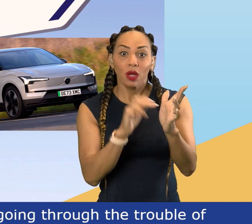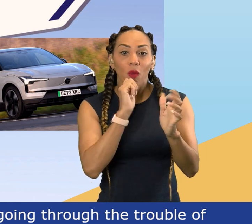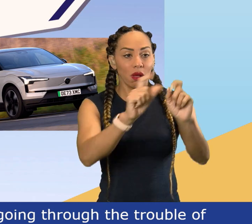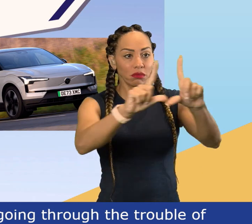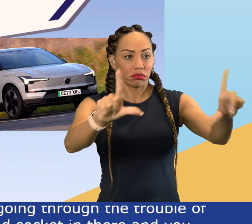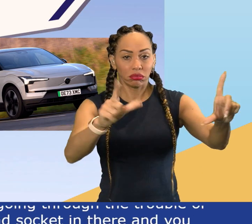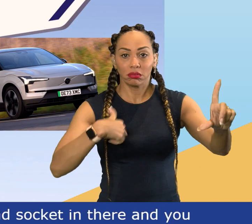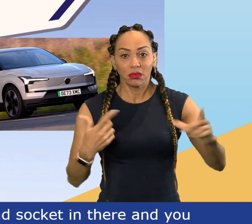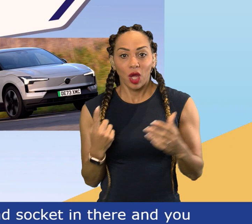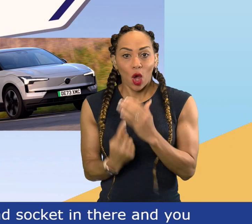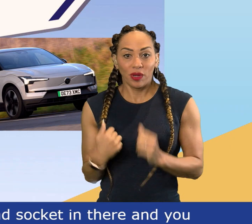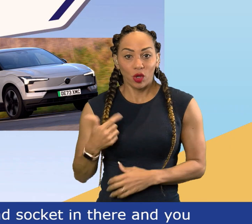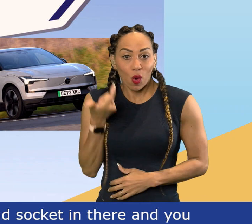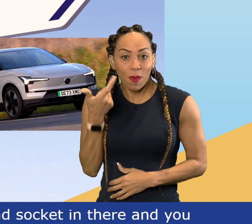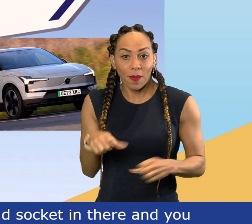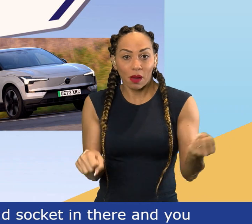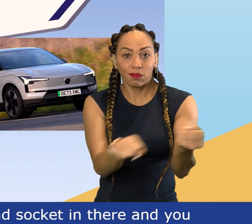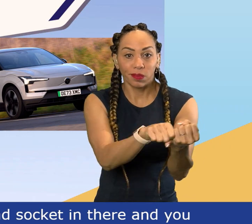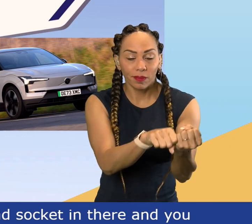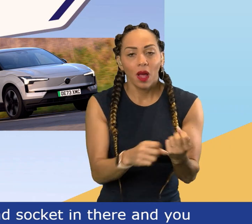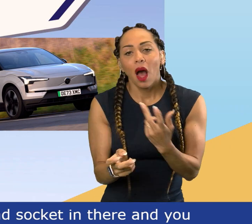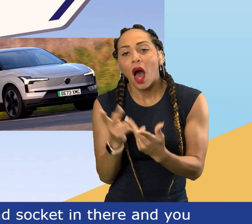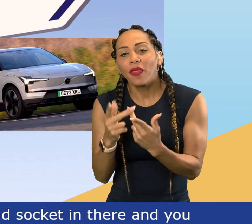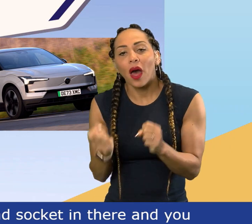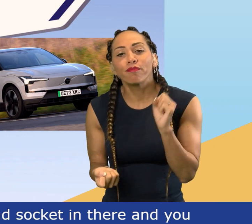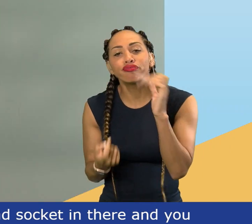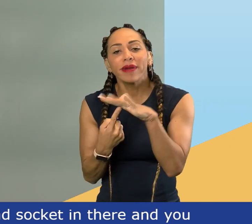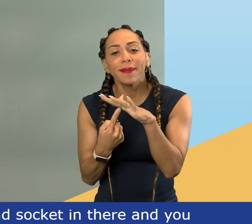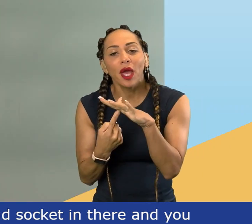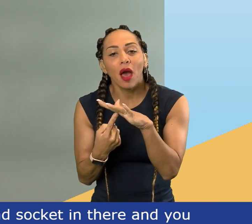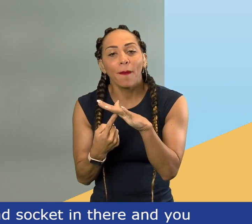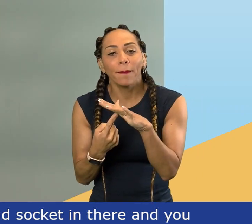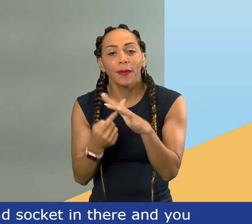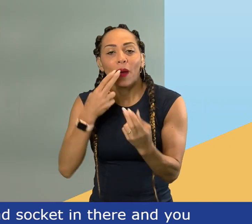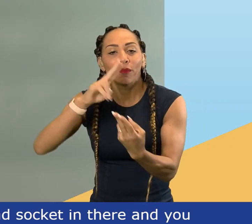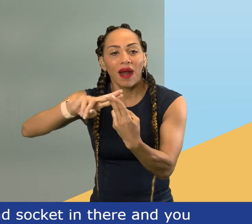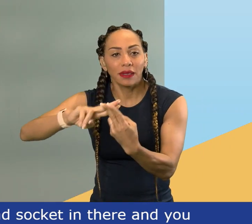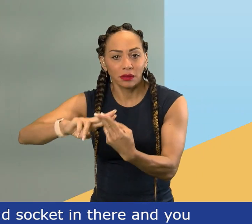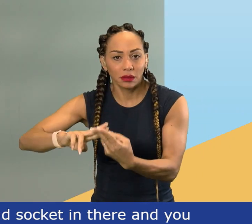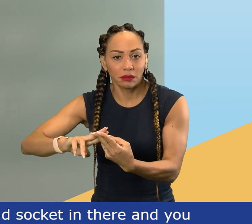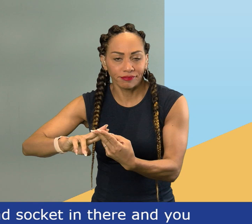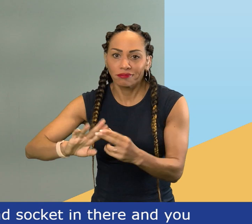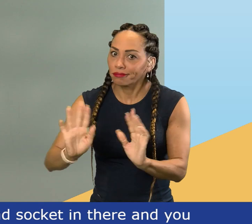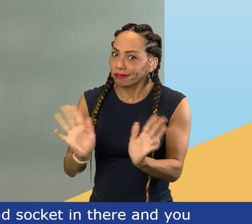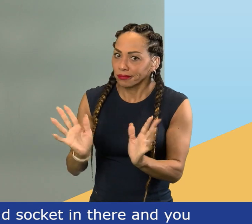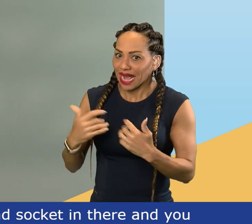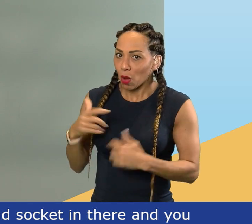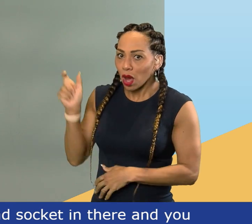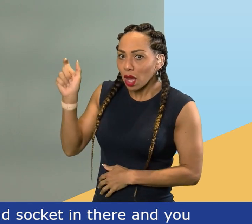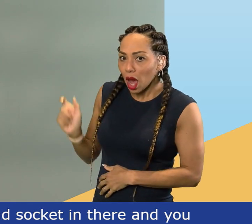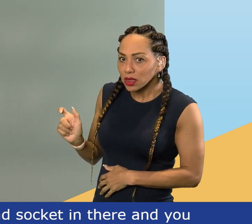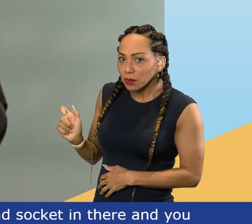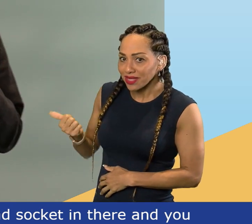And then on the other hand, you've got premium brands, some Volvo are involved in this, and they're going, well, no, we can't, our customers expect that. We can't just have a screen in the